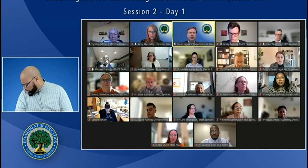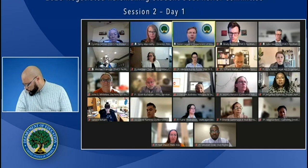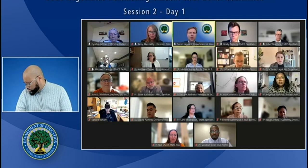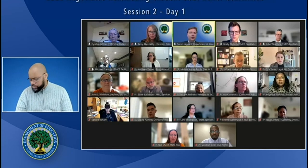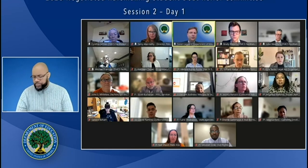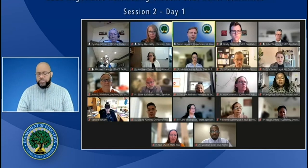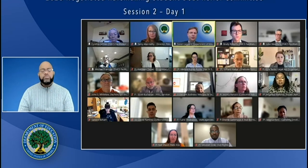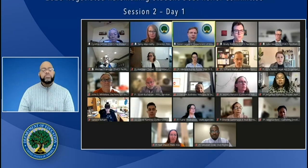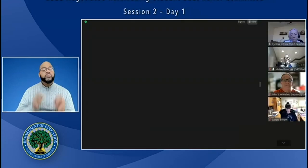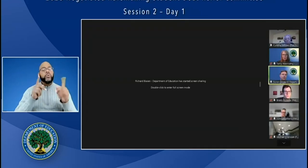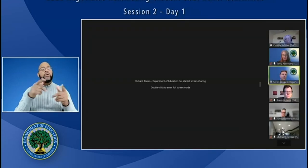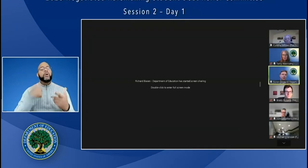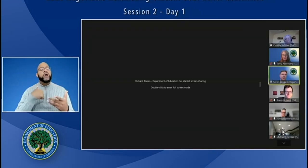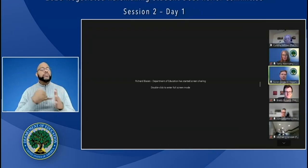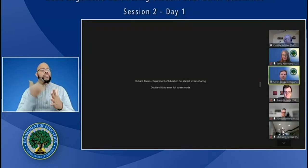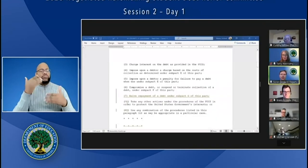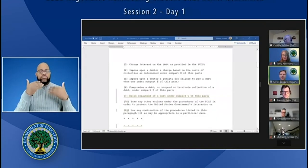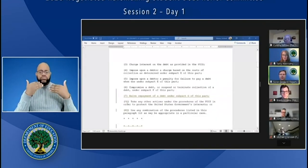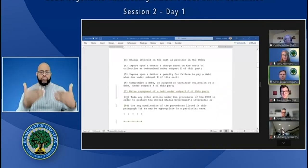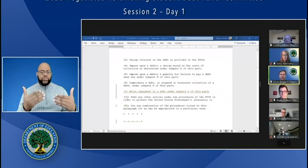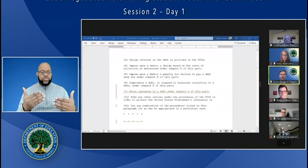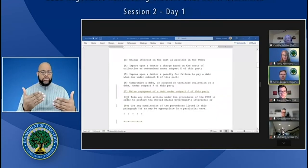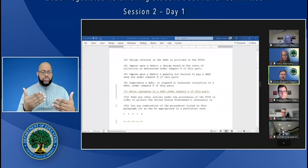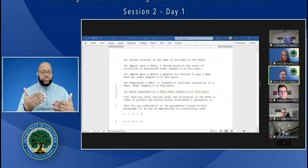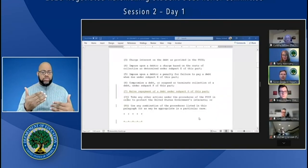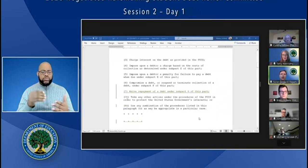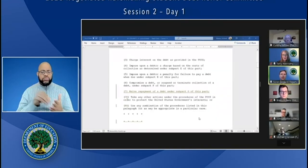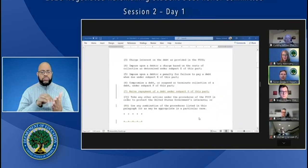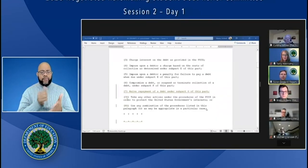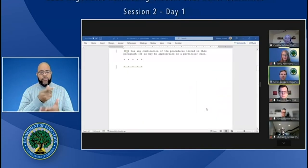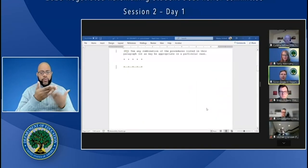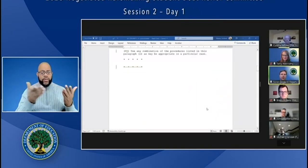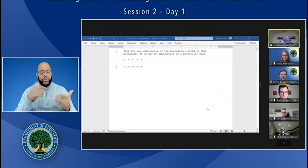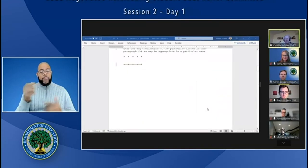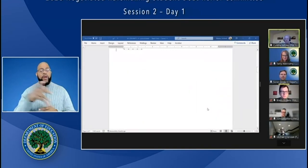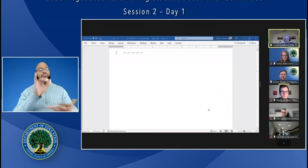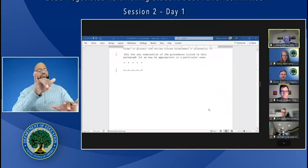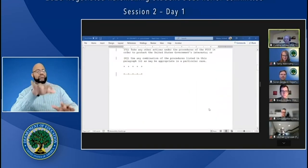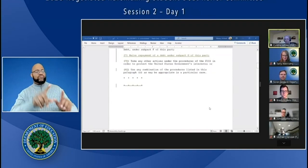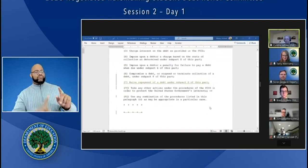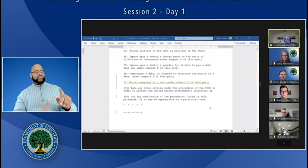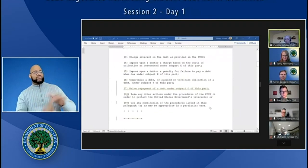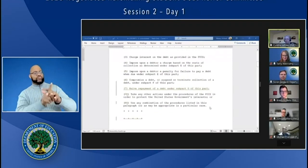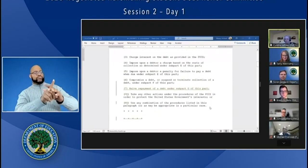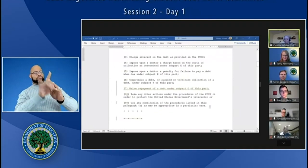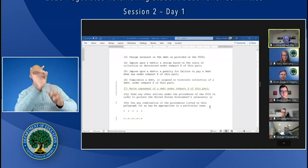Okay. Well, I'll just proceed to note a couple of things and we can go back to it.